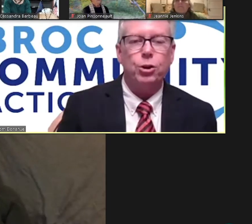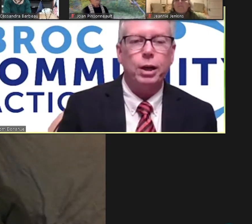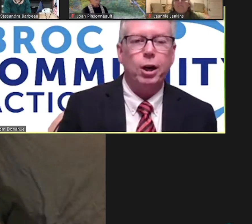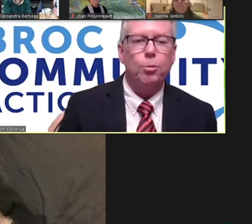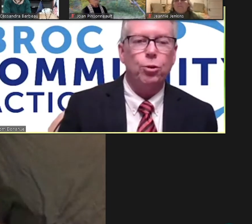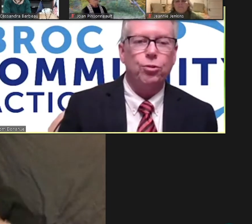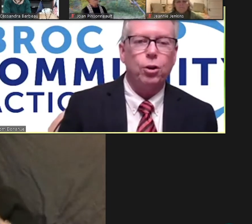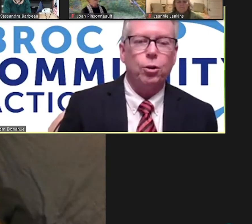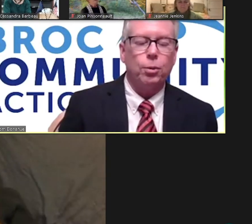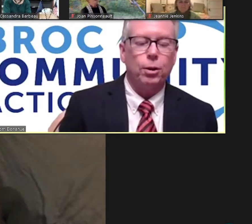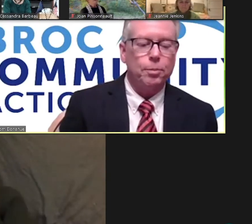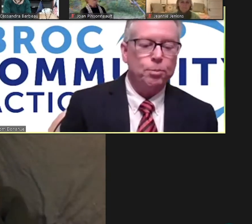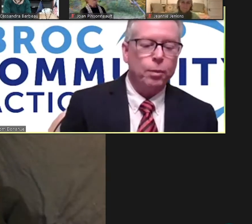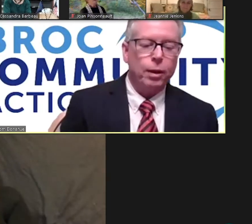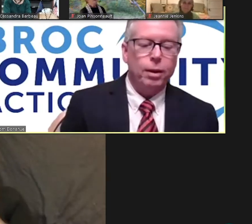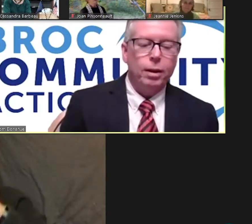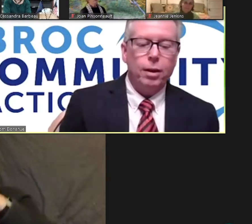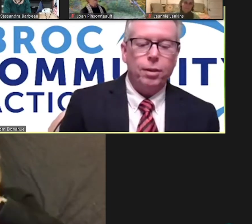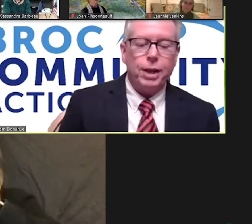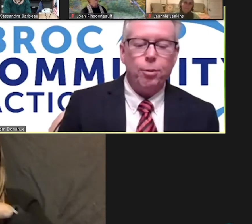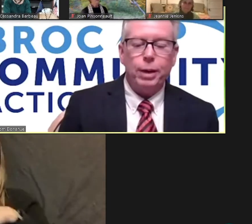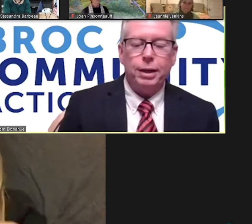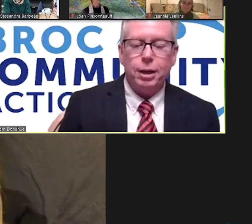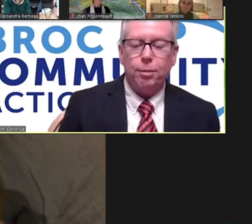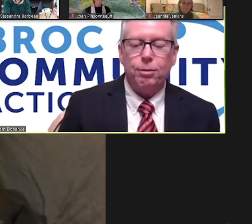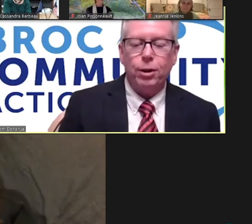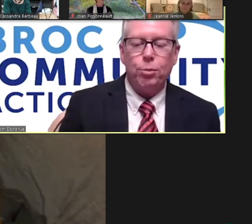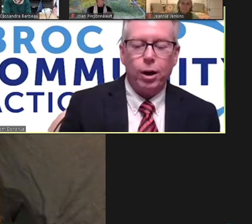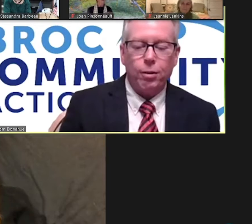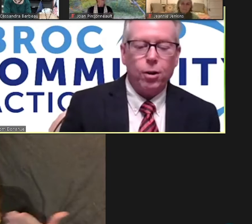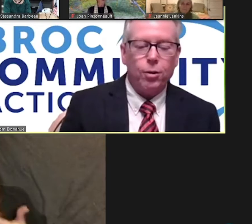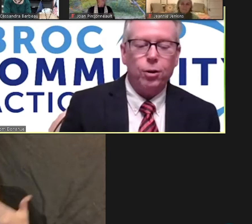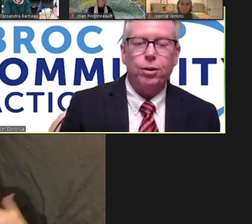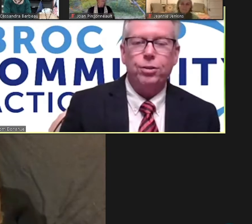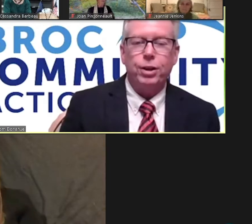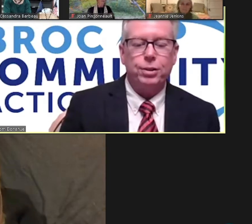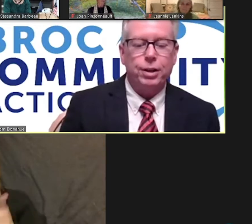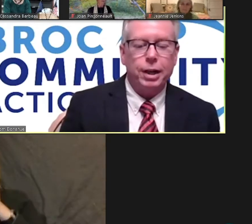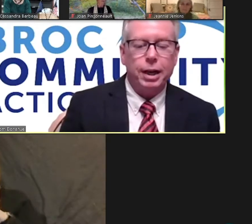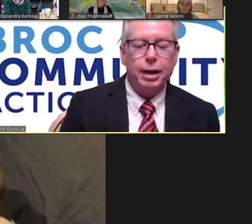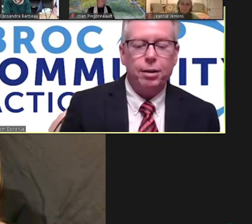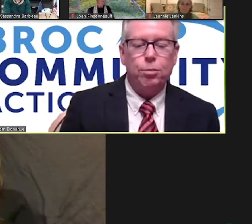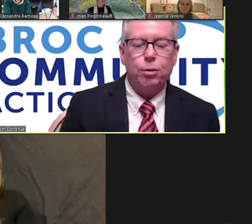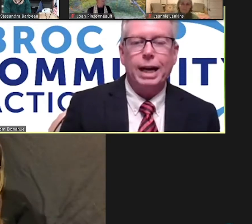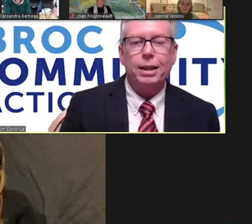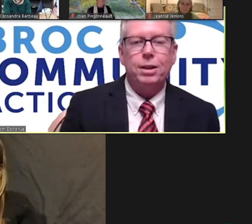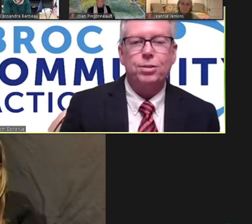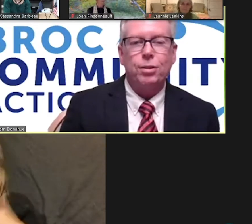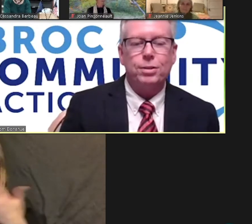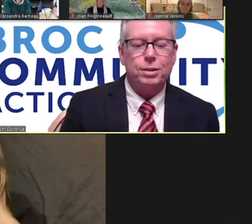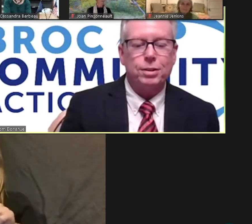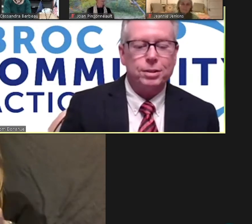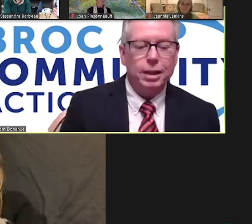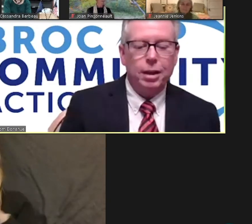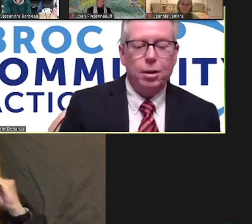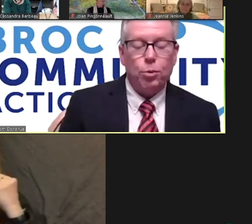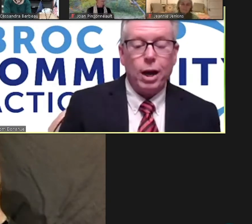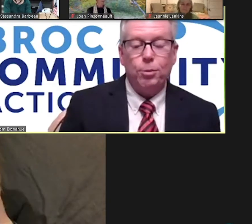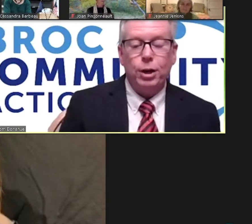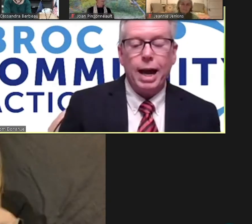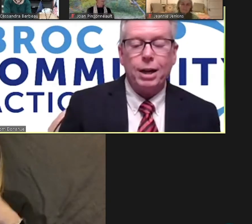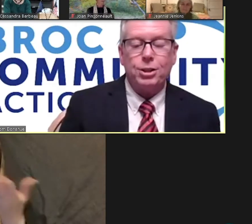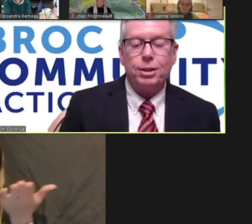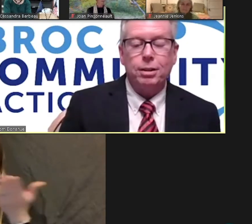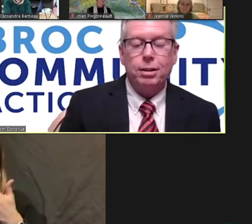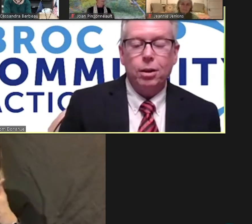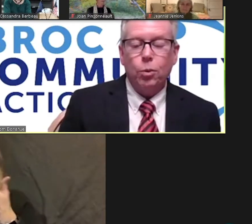strong as how we treat our most vulnerable. The town of Bennington can be very proud of all the organizations here tonight providing these services.